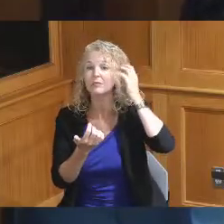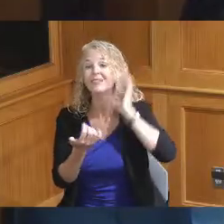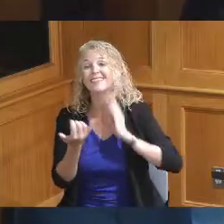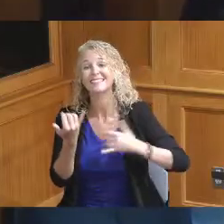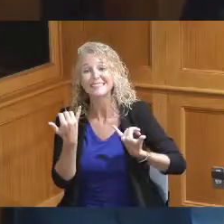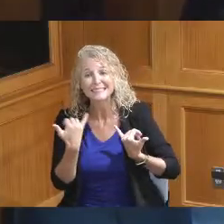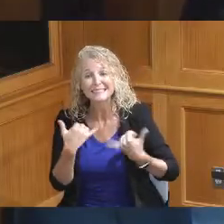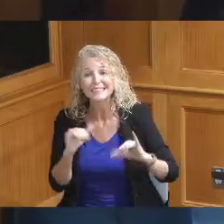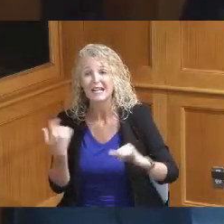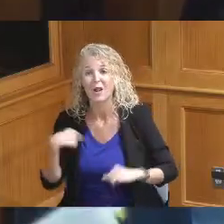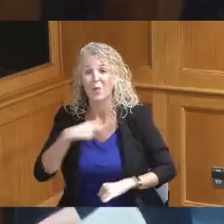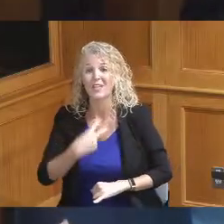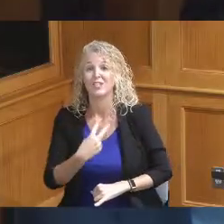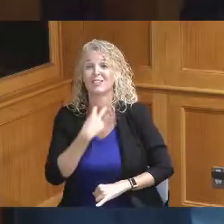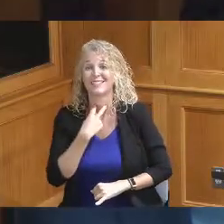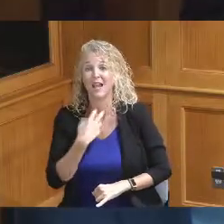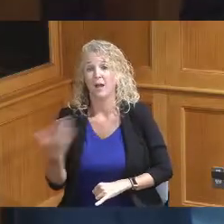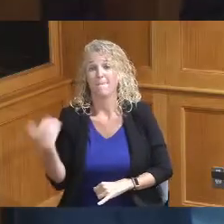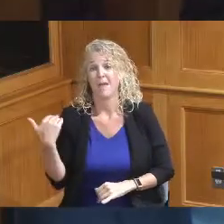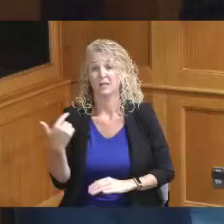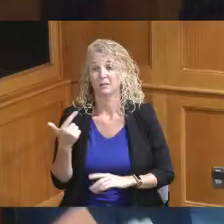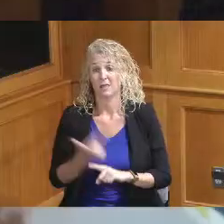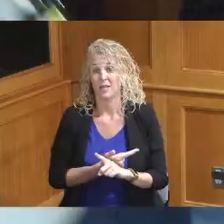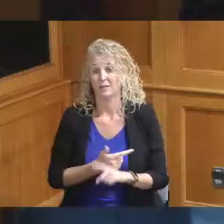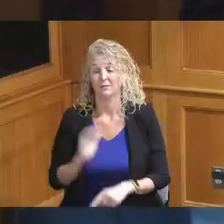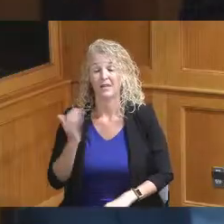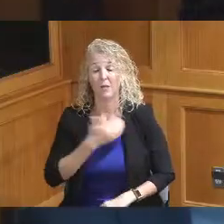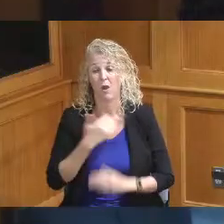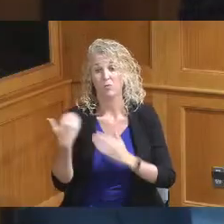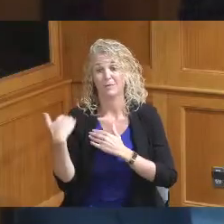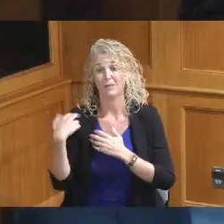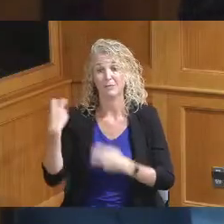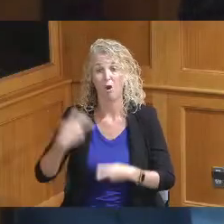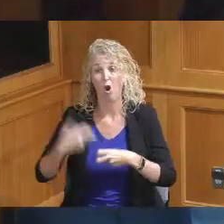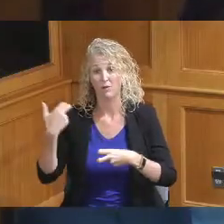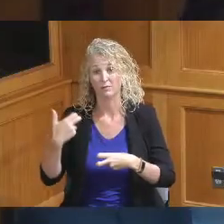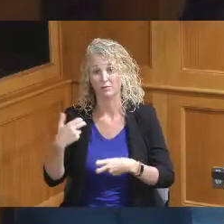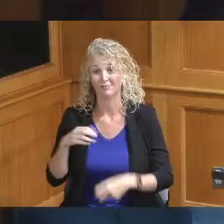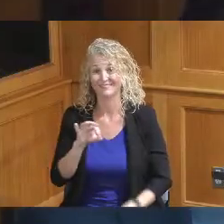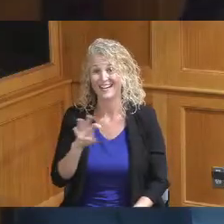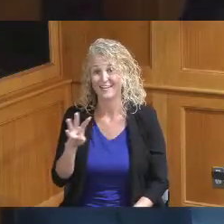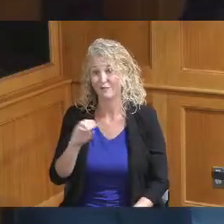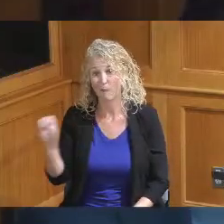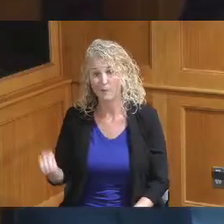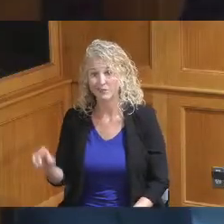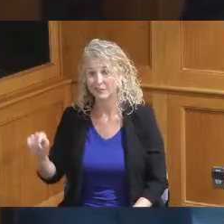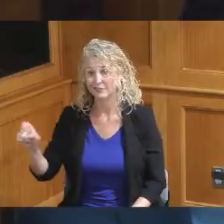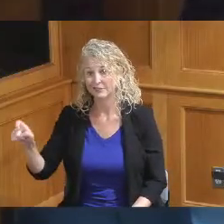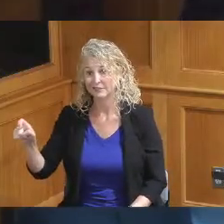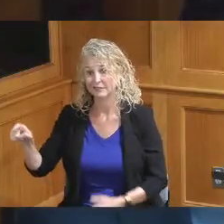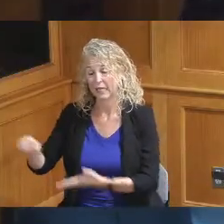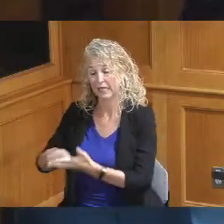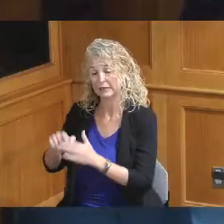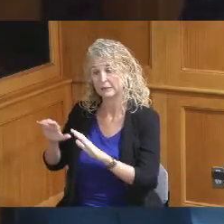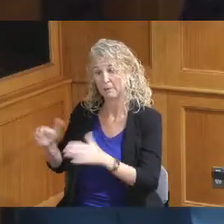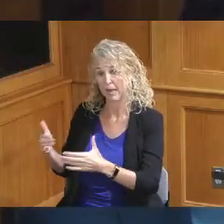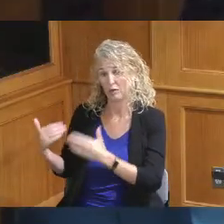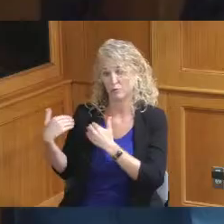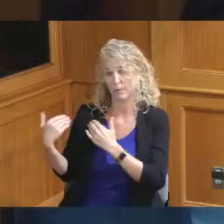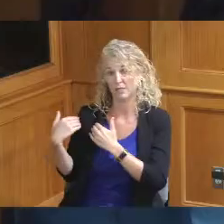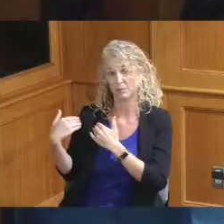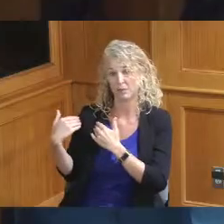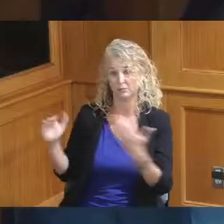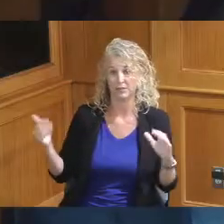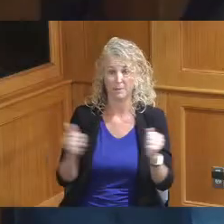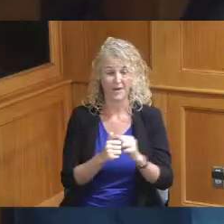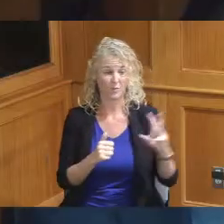effect. Now, we have a tough job because this lease was 94% taxpayer pay for everything. And